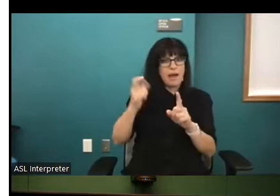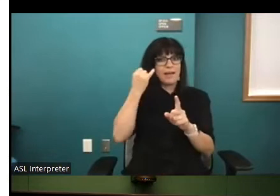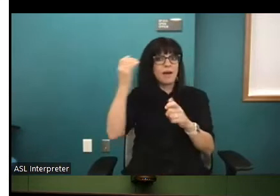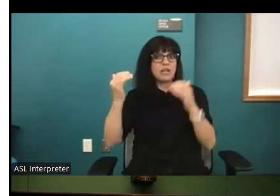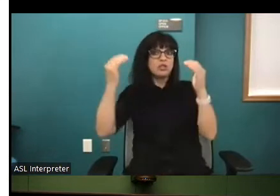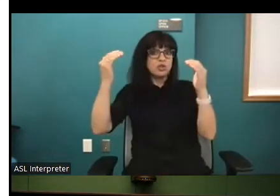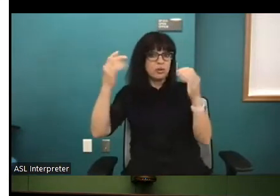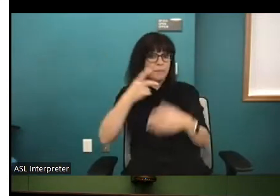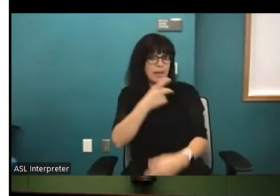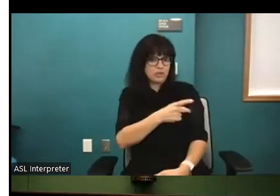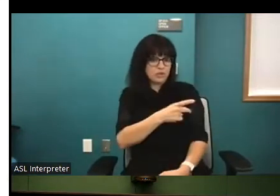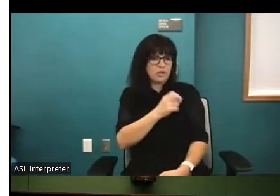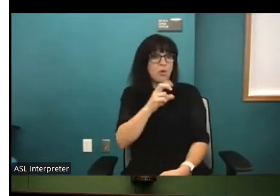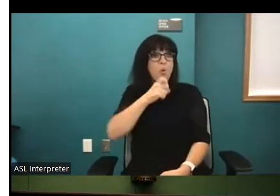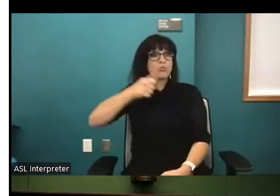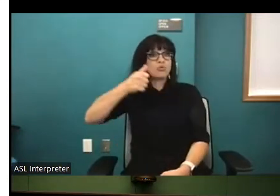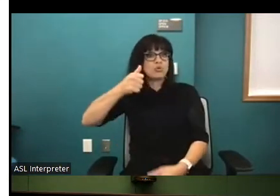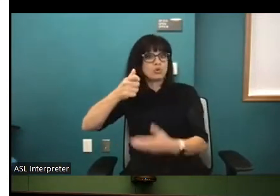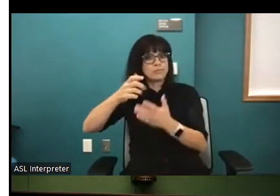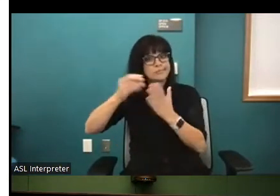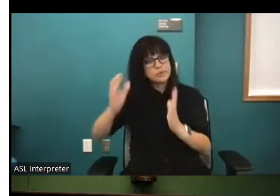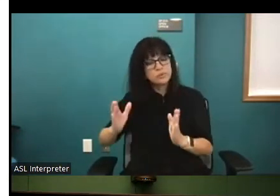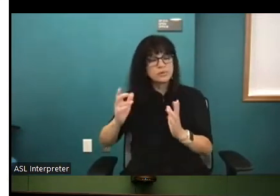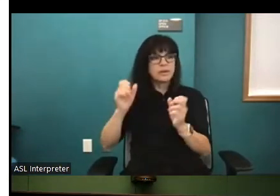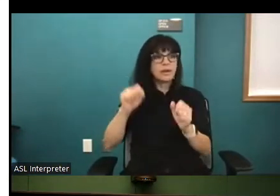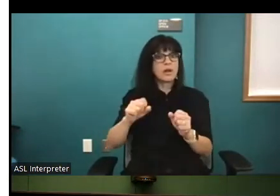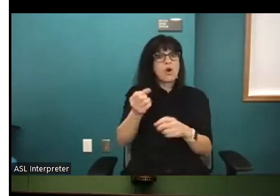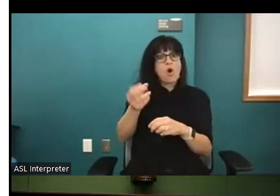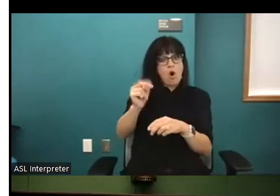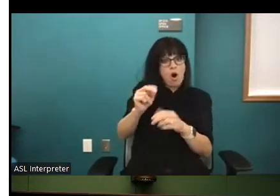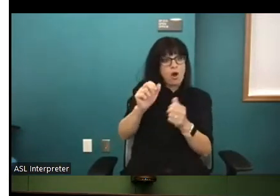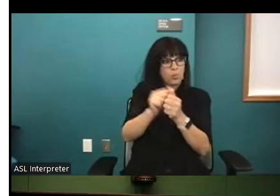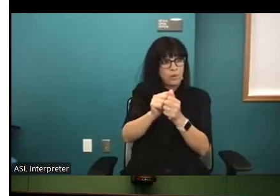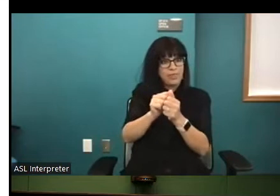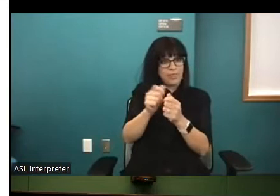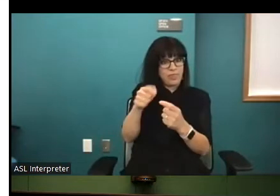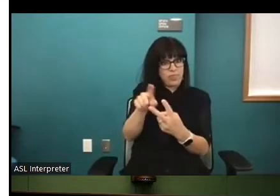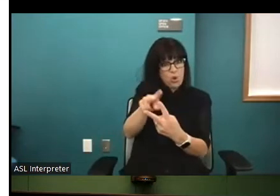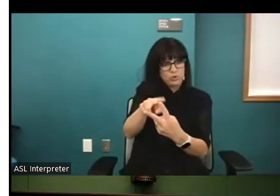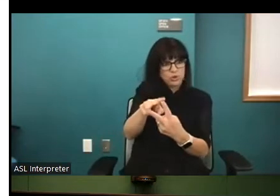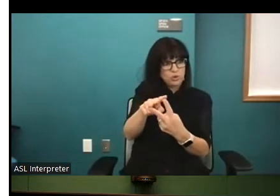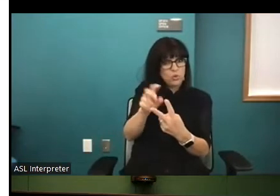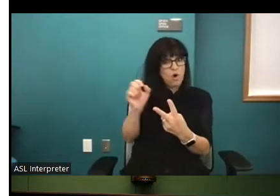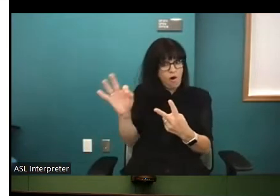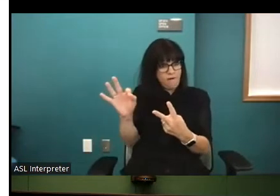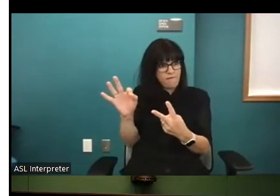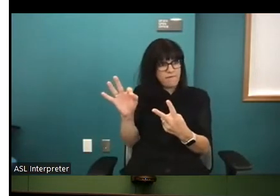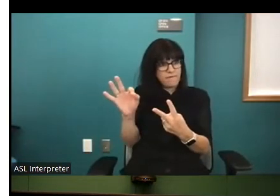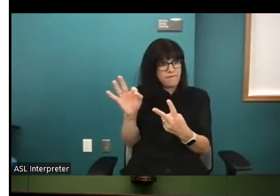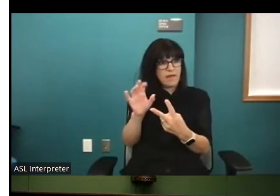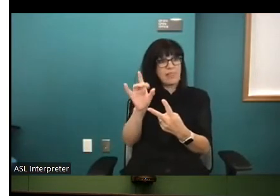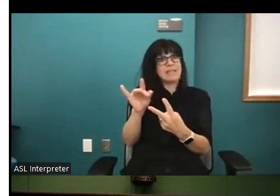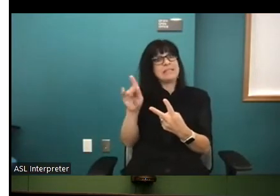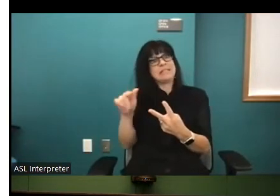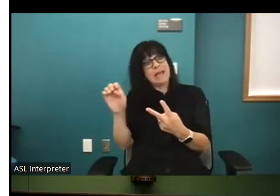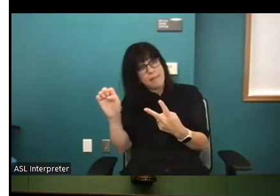older kid, you can actually turn it on with those enabled and then disabled.